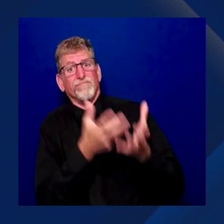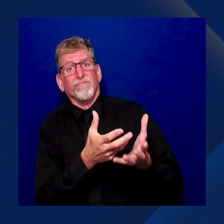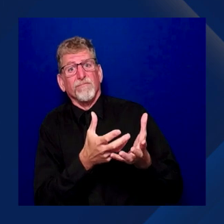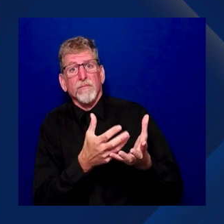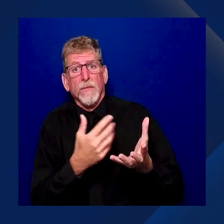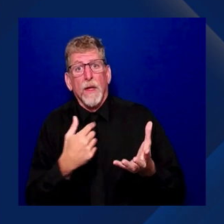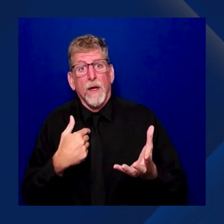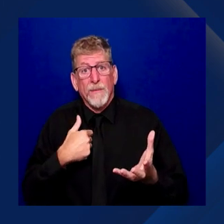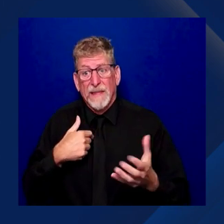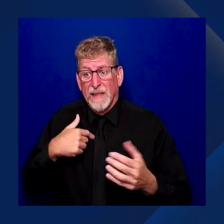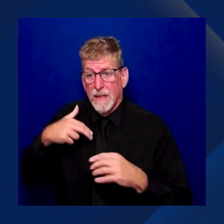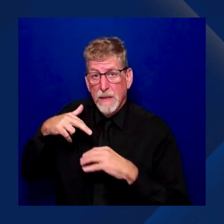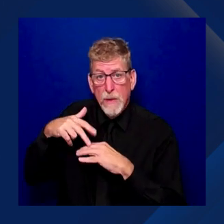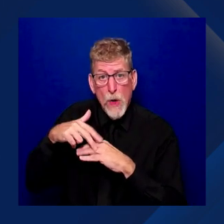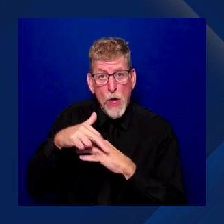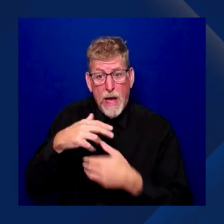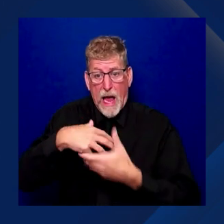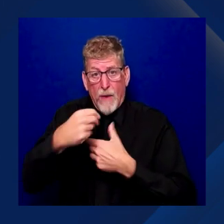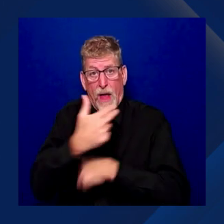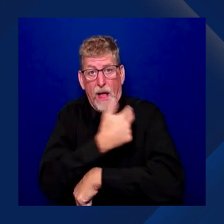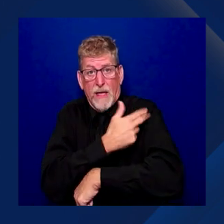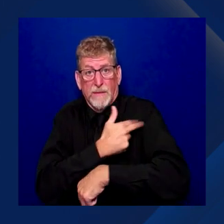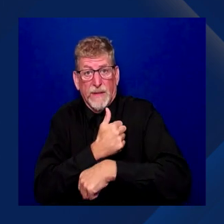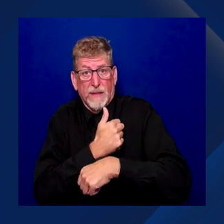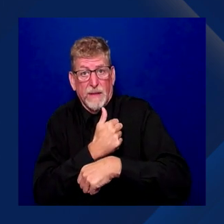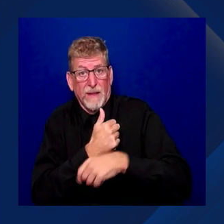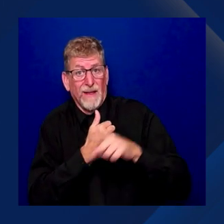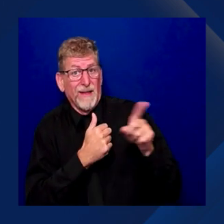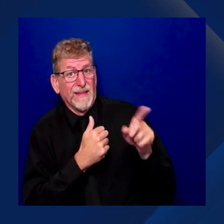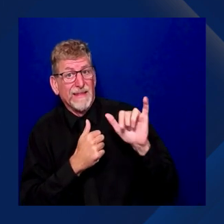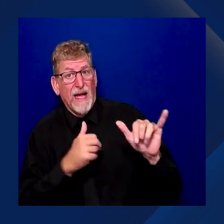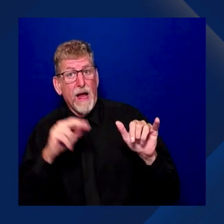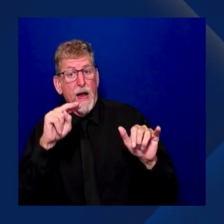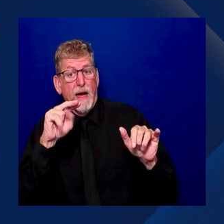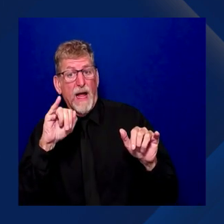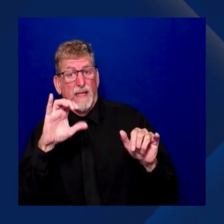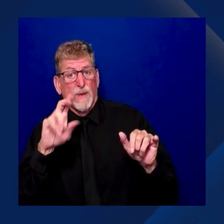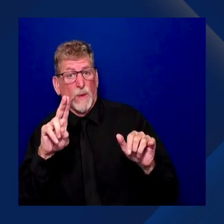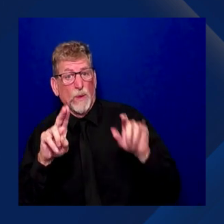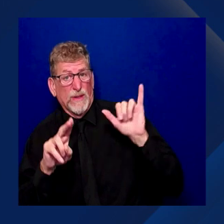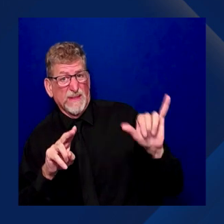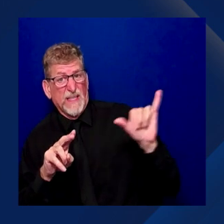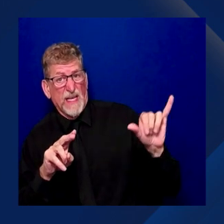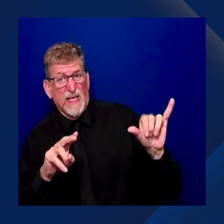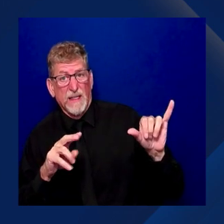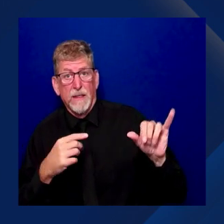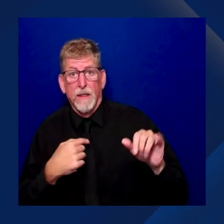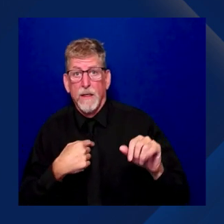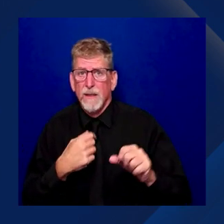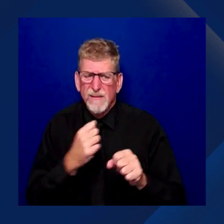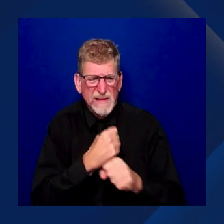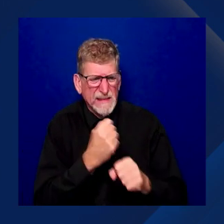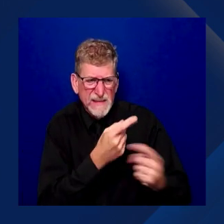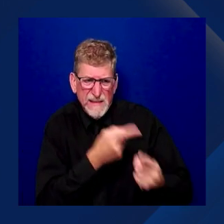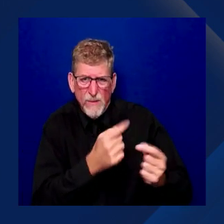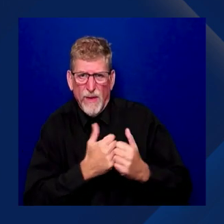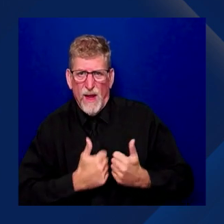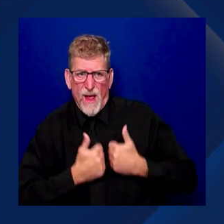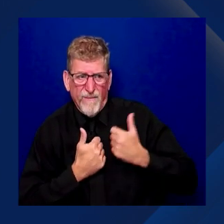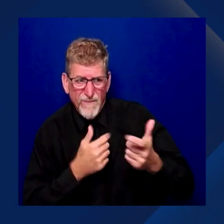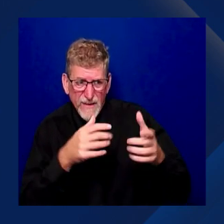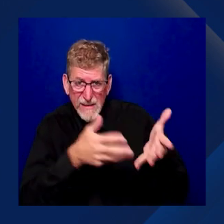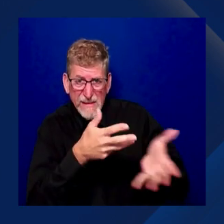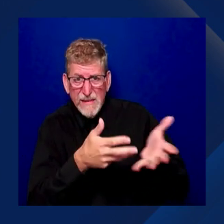time fighting for her own life in the NICU, we all walked out together. And, you know, as we know, there are so many women who that's not the